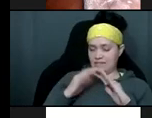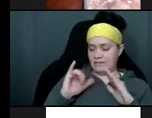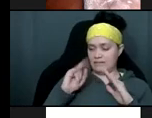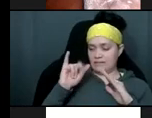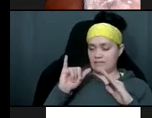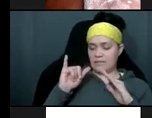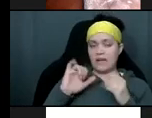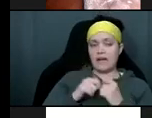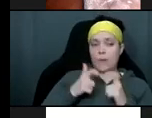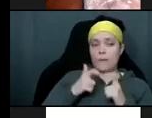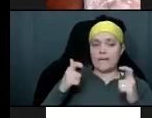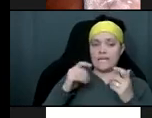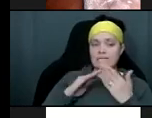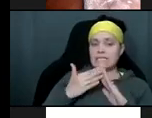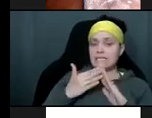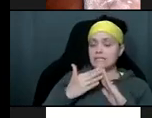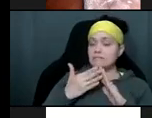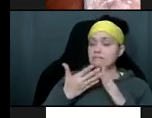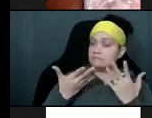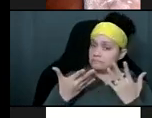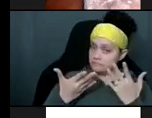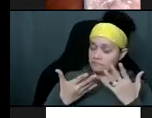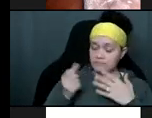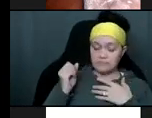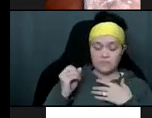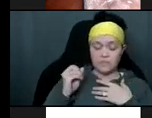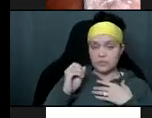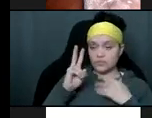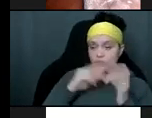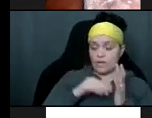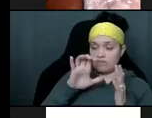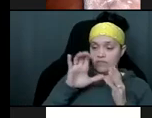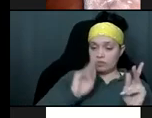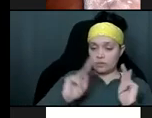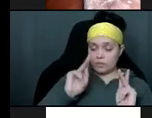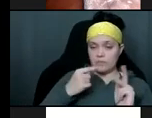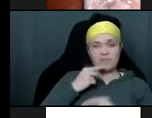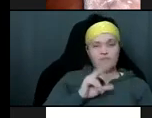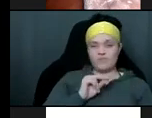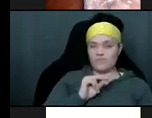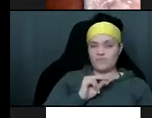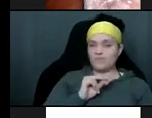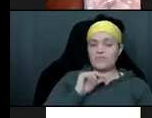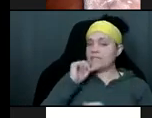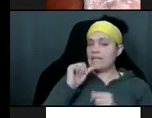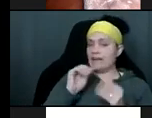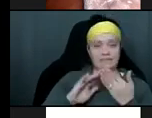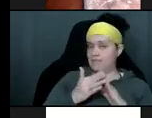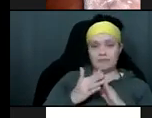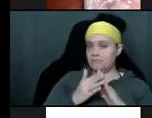big is a city? So 2,500 people, I said no, that is not a city.